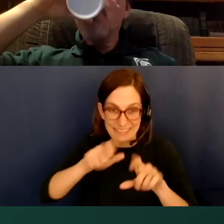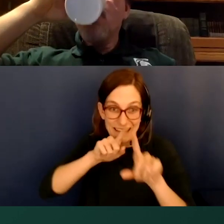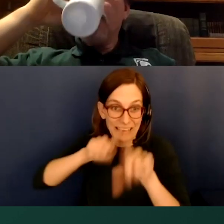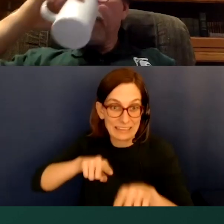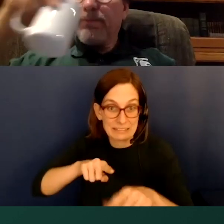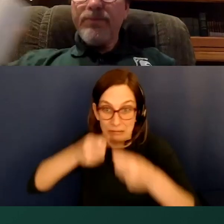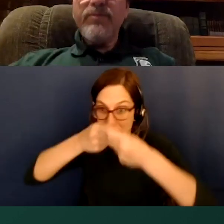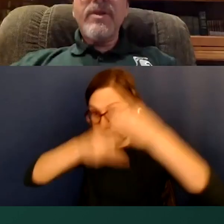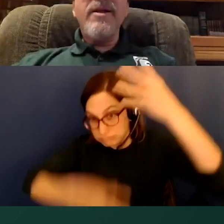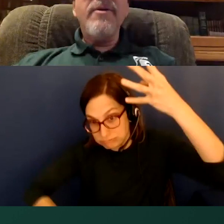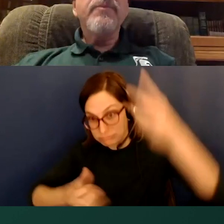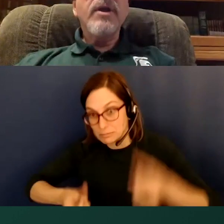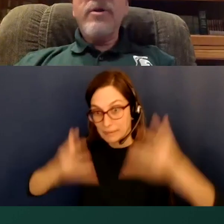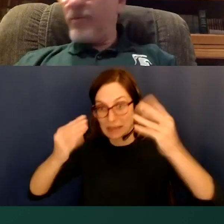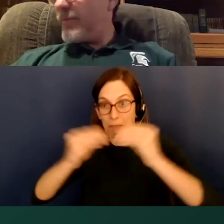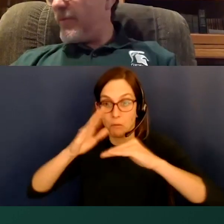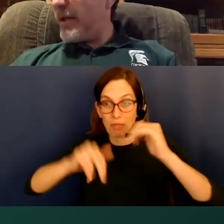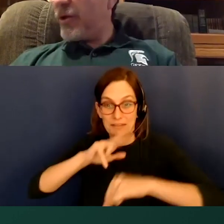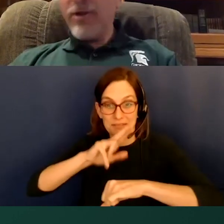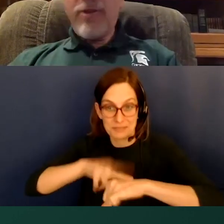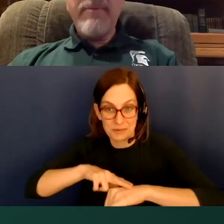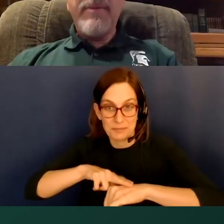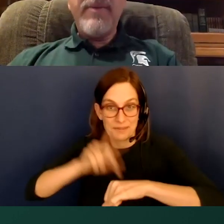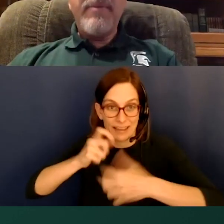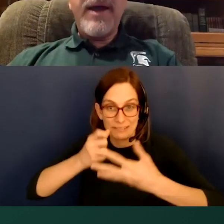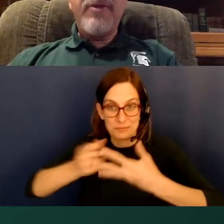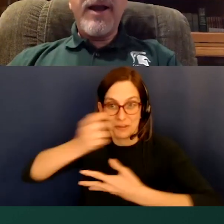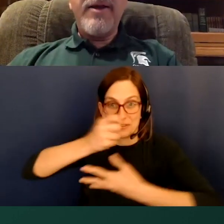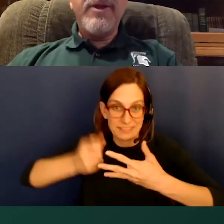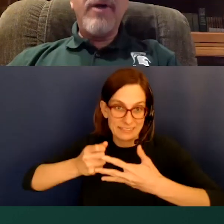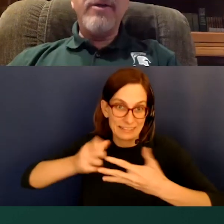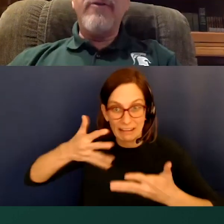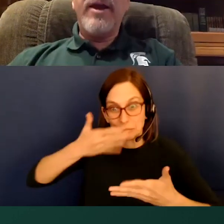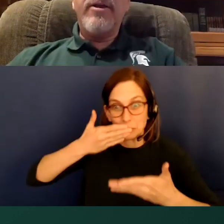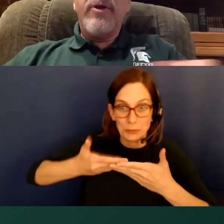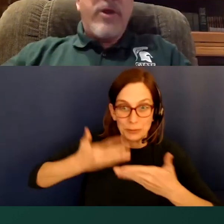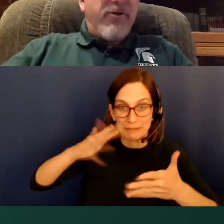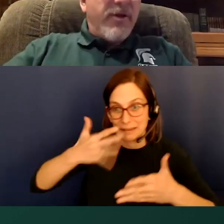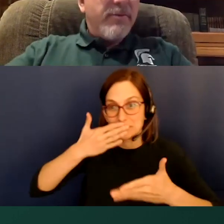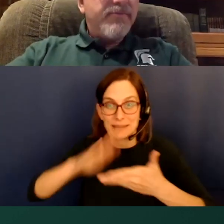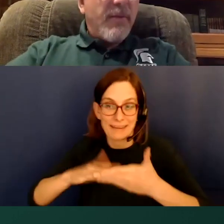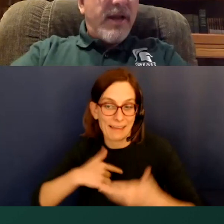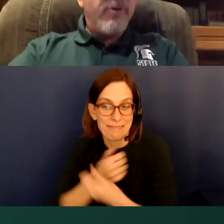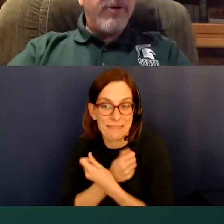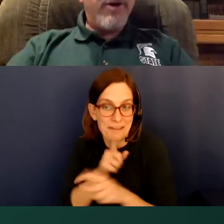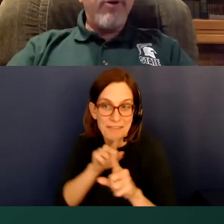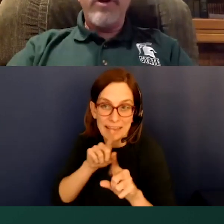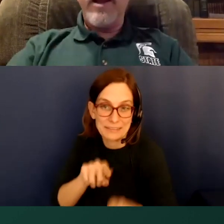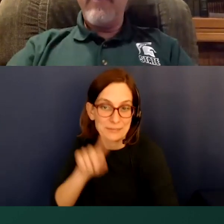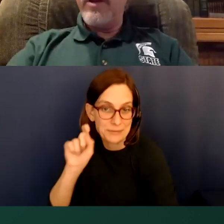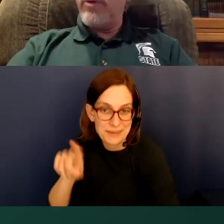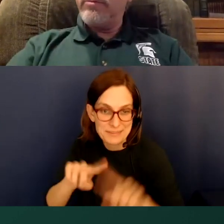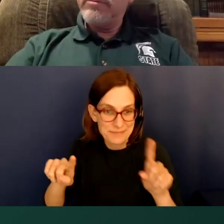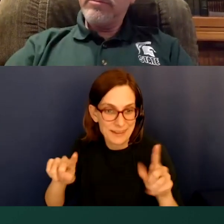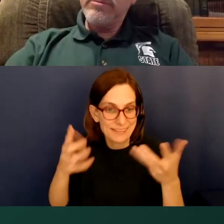we usually get, so I had to prioritize. That's a good thing, but maybe a bad thing. I love answering questions, but I don't want to